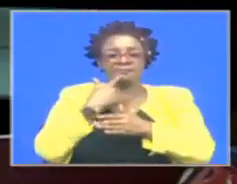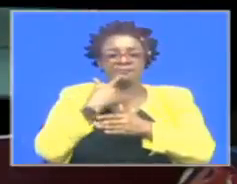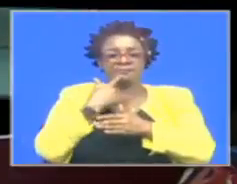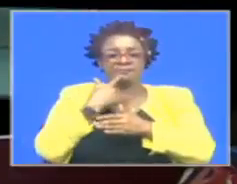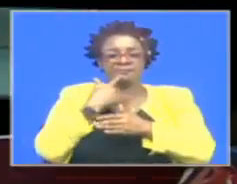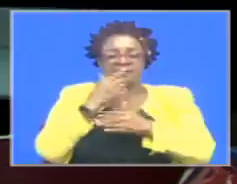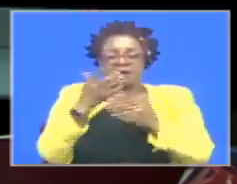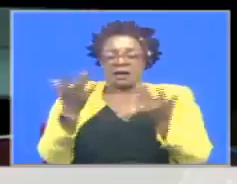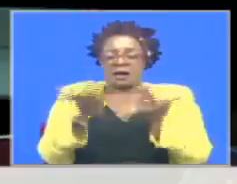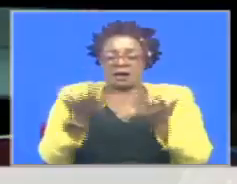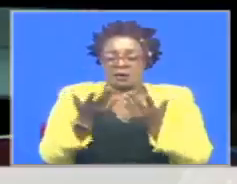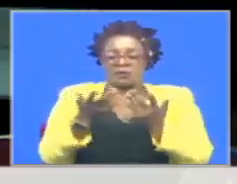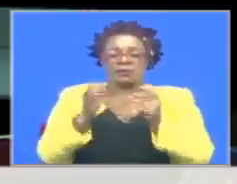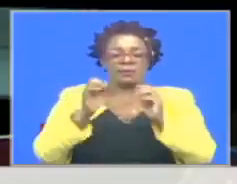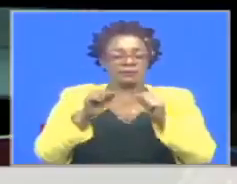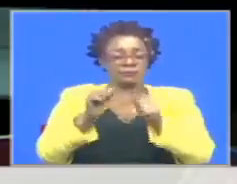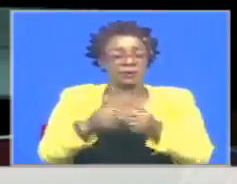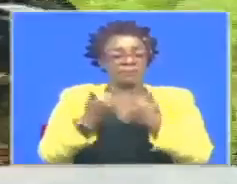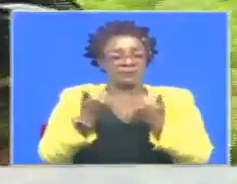how it's going for them.